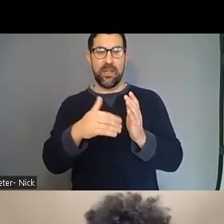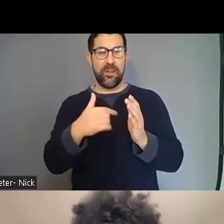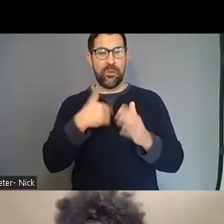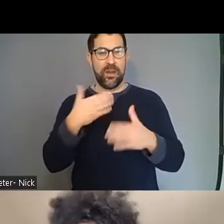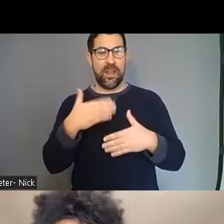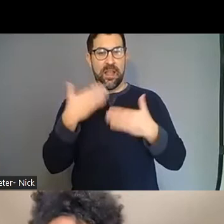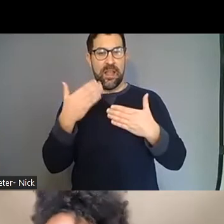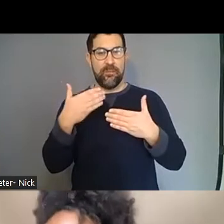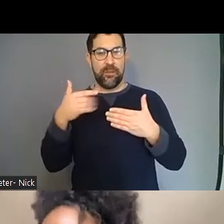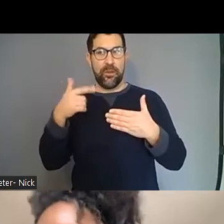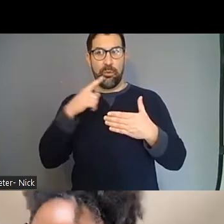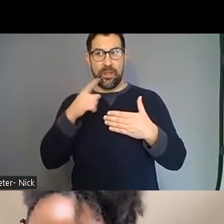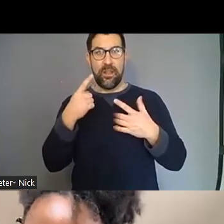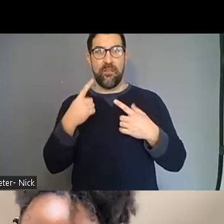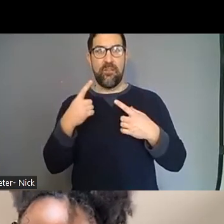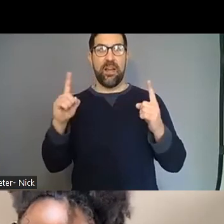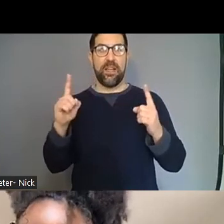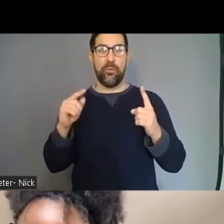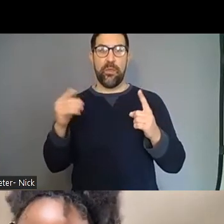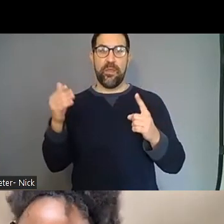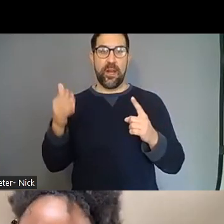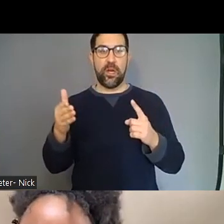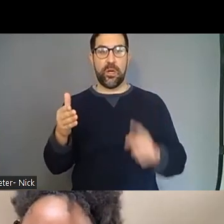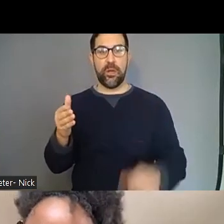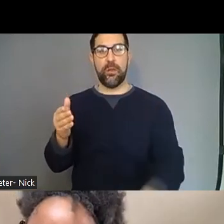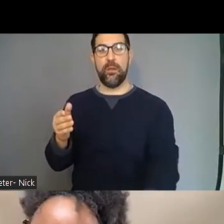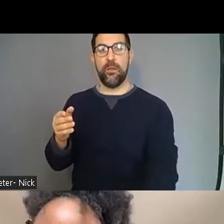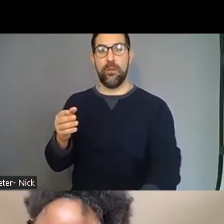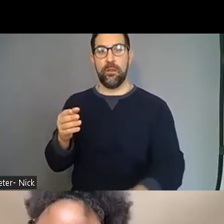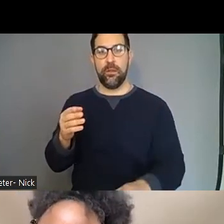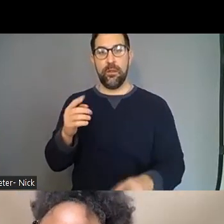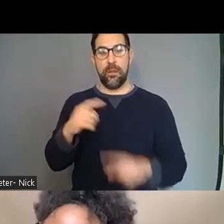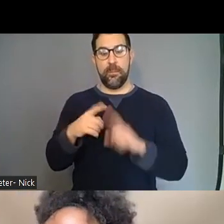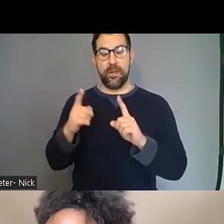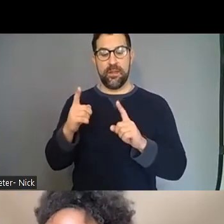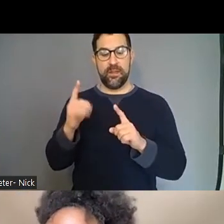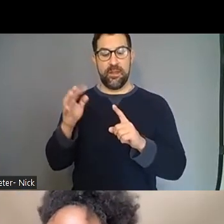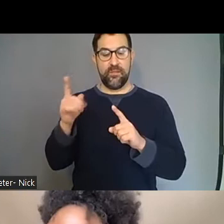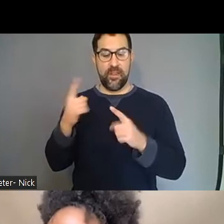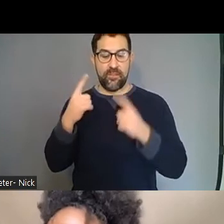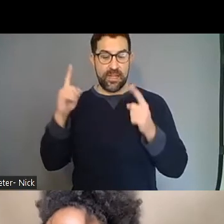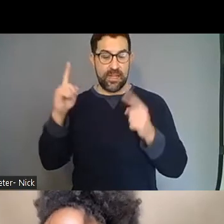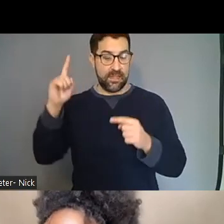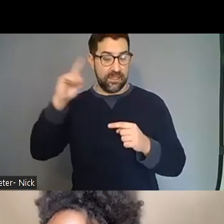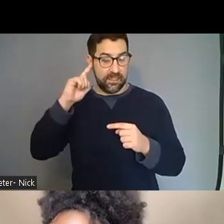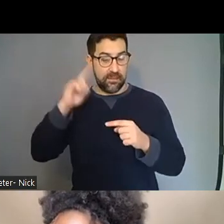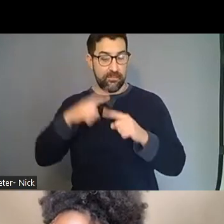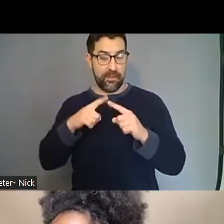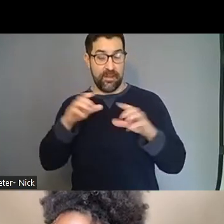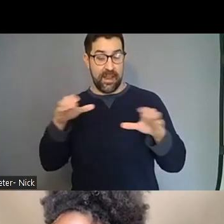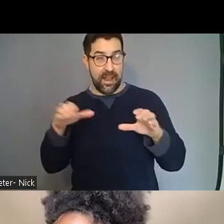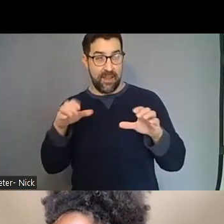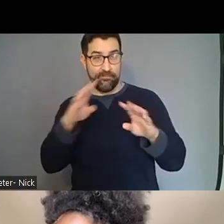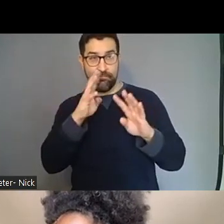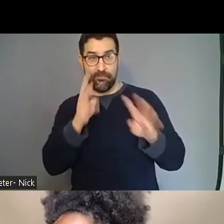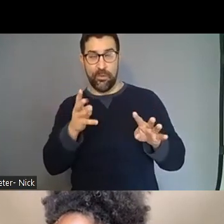seat at the table finally. But in the event that they, you know, they listen to us and then don't act, we are